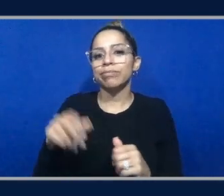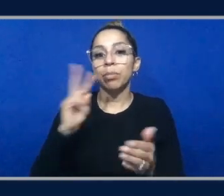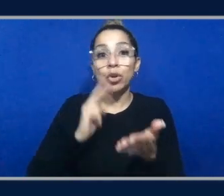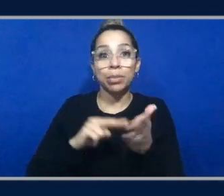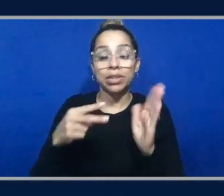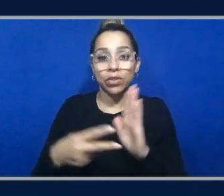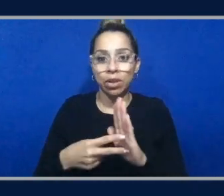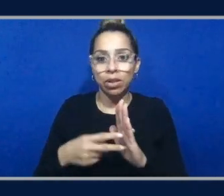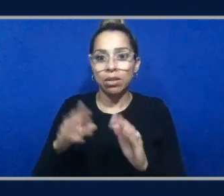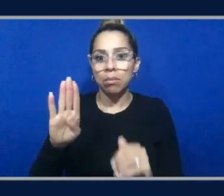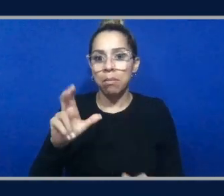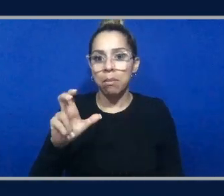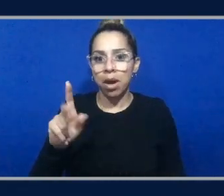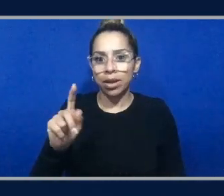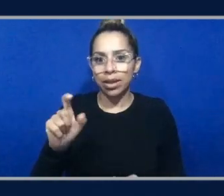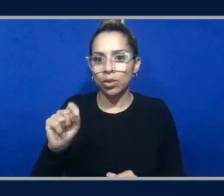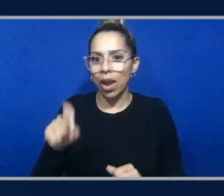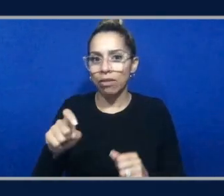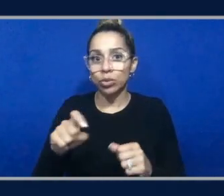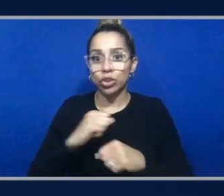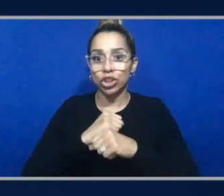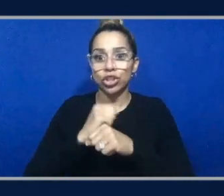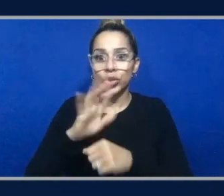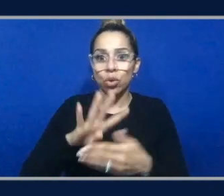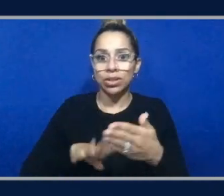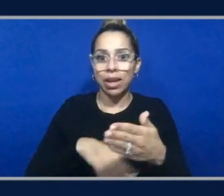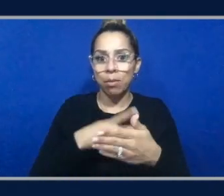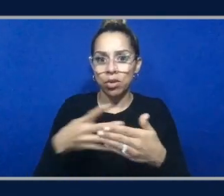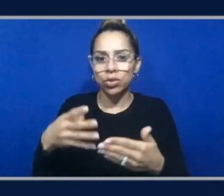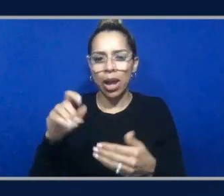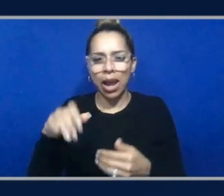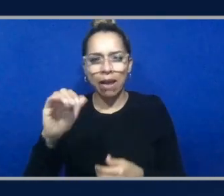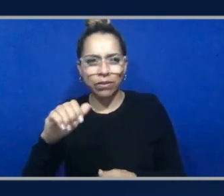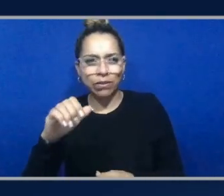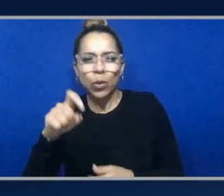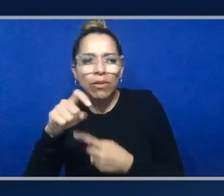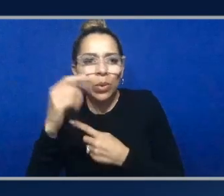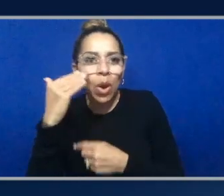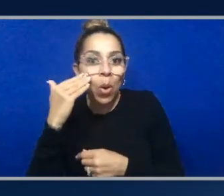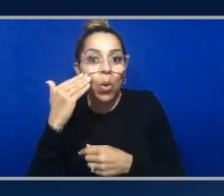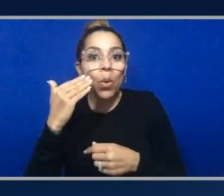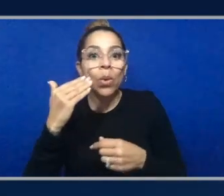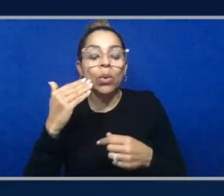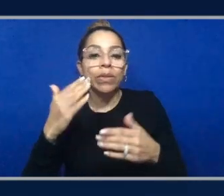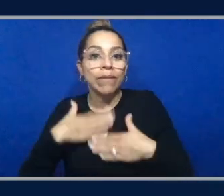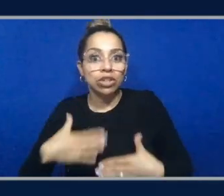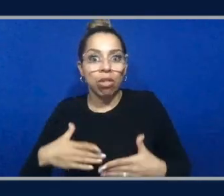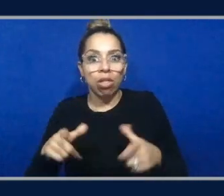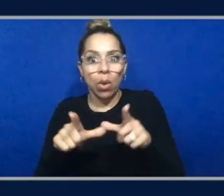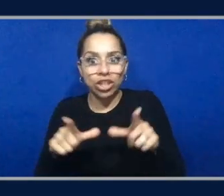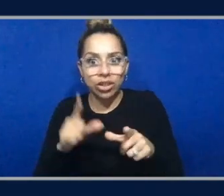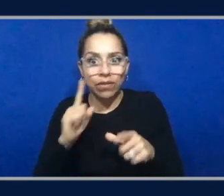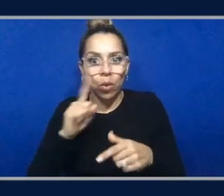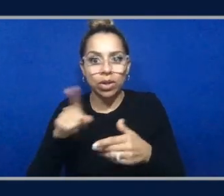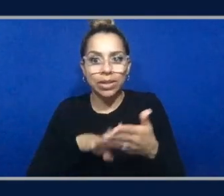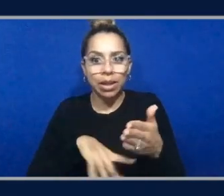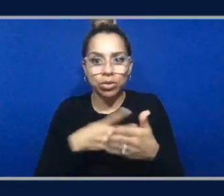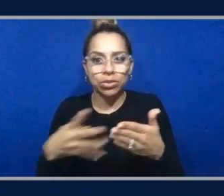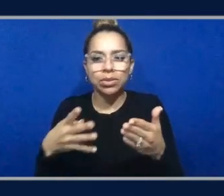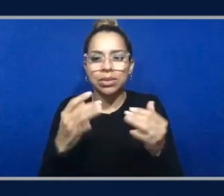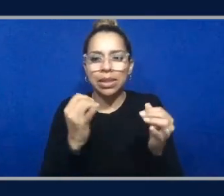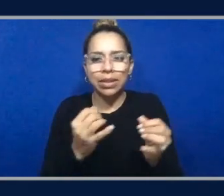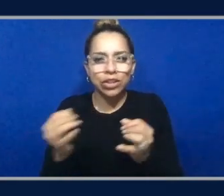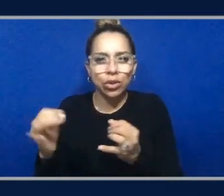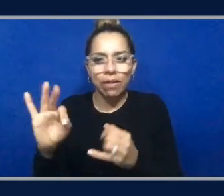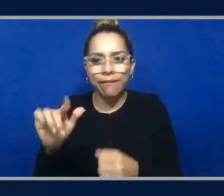actual physical location of those tables. The individual files, like data files and metadata files that are part of these Iceberg tables, mm-hmm. you need